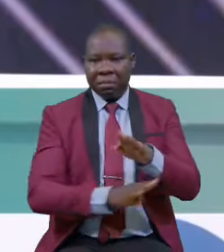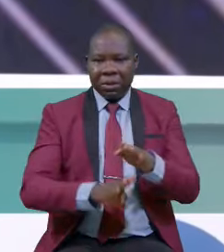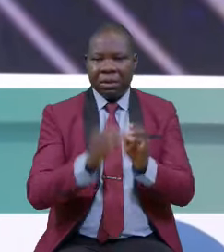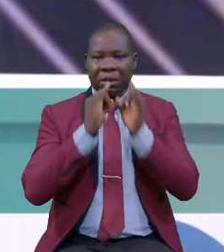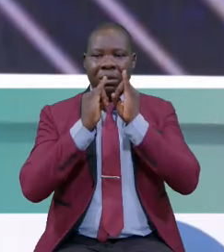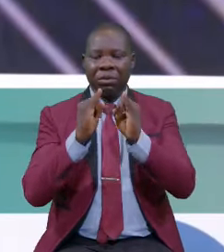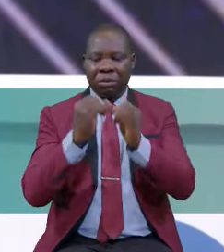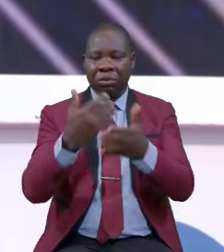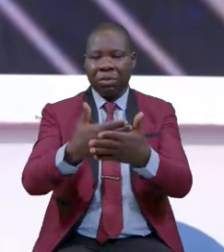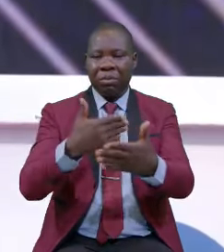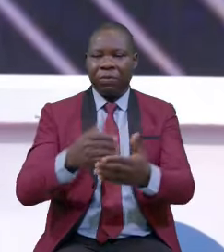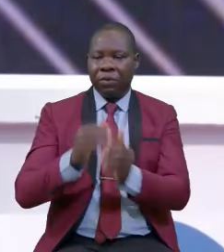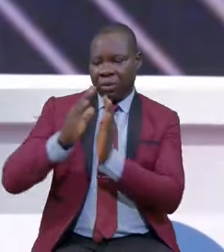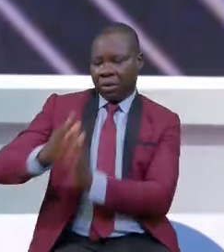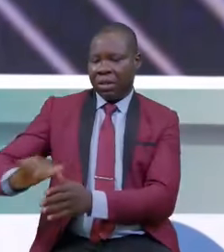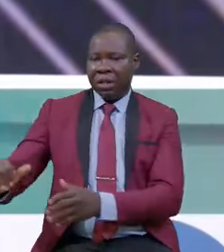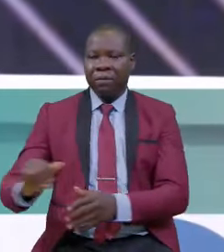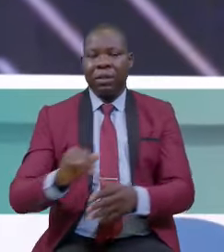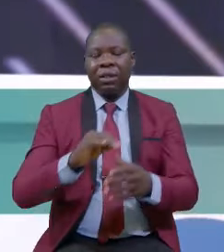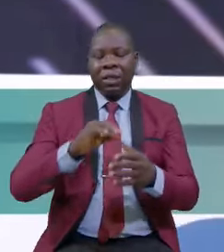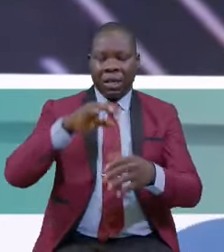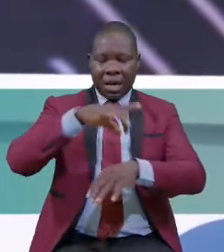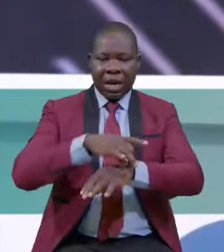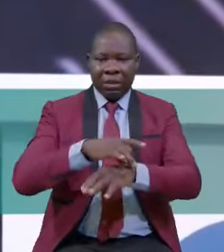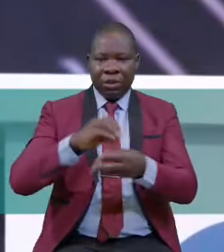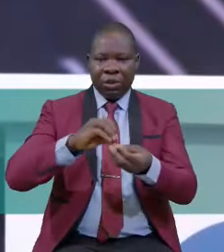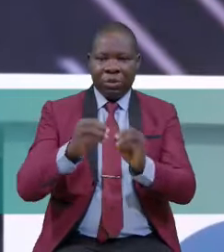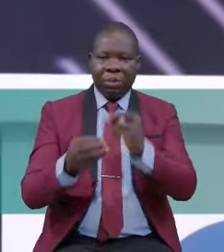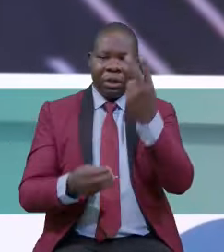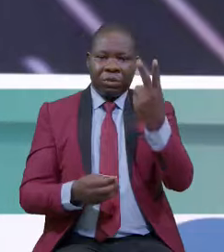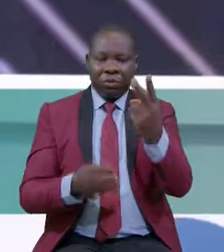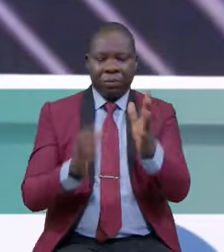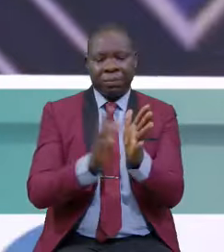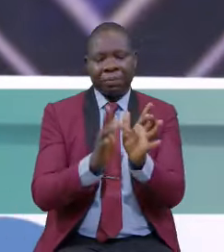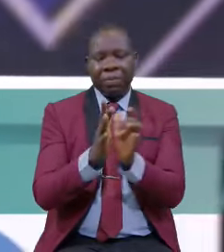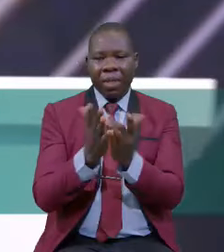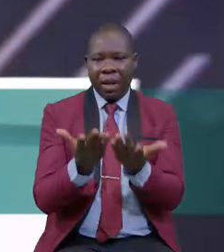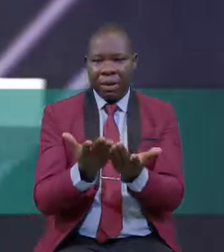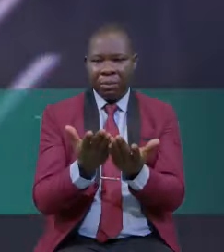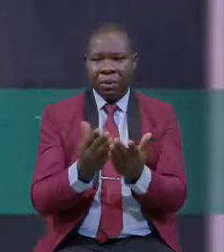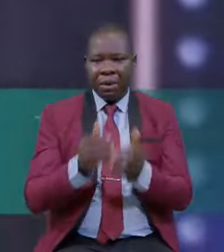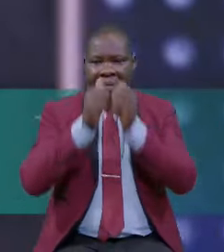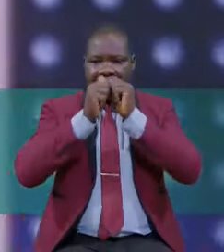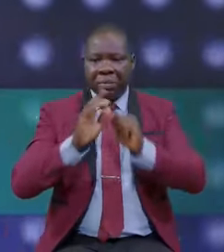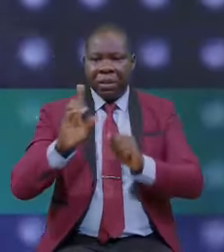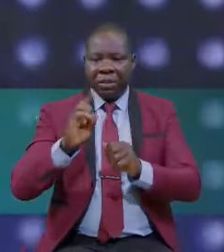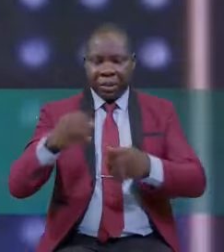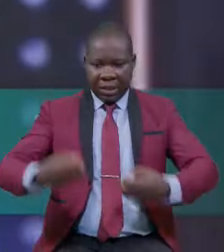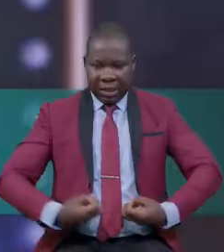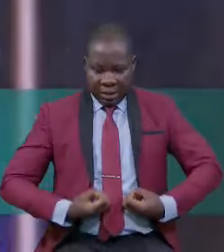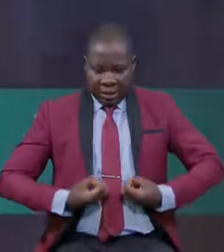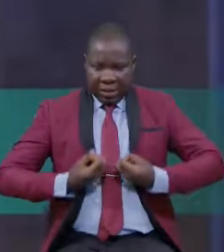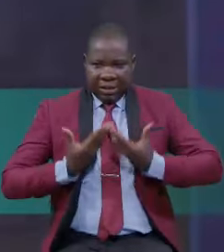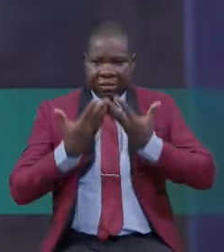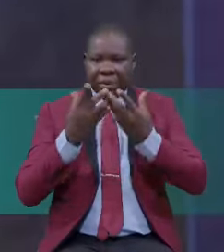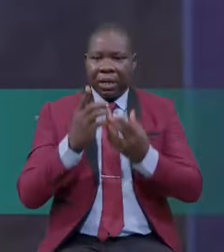is blessed, inspired book, lifting everyone. No matter where we are, no matter where we're